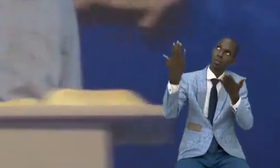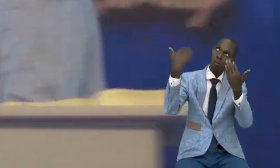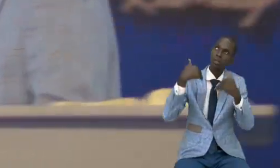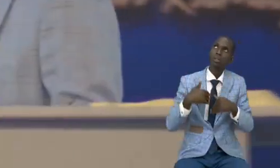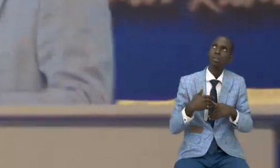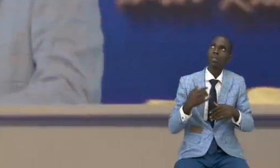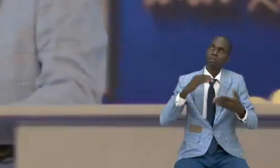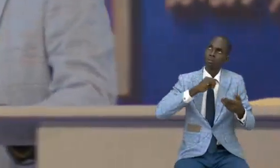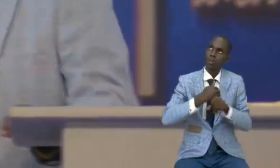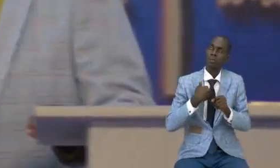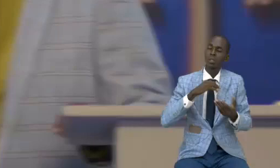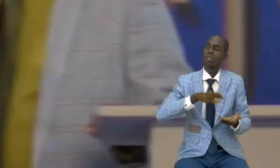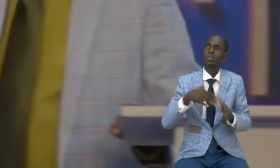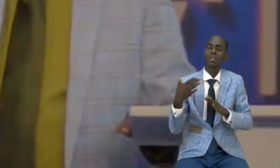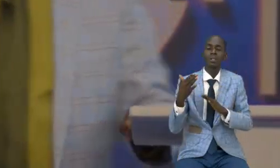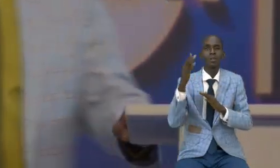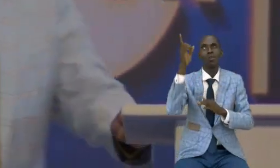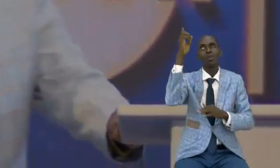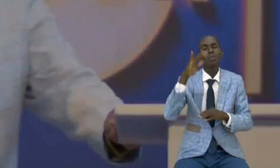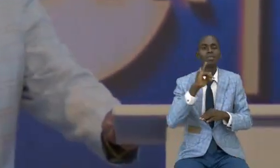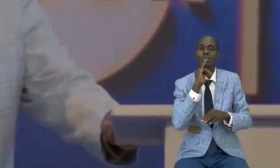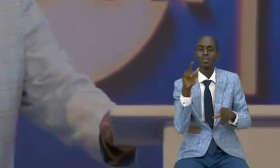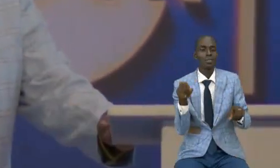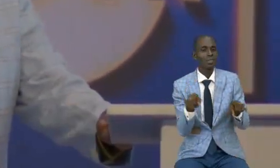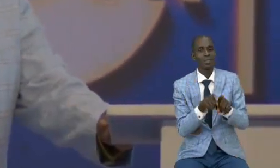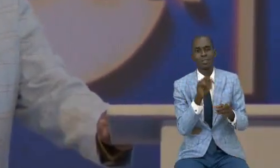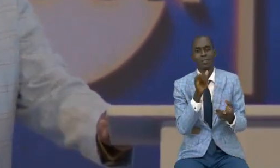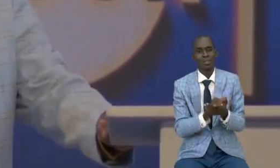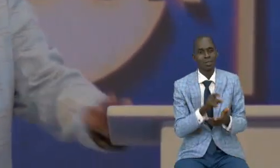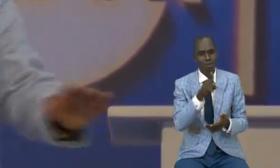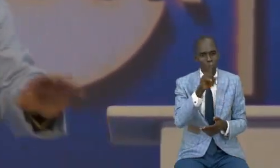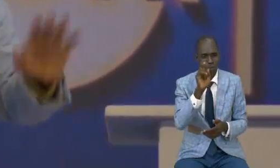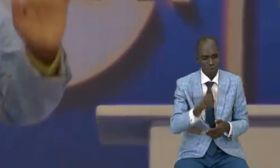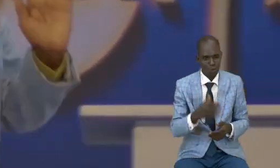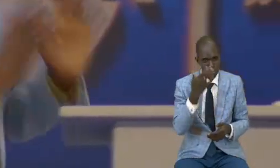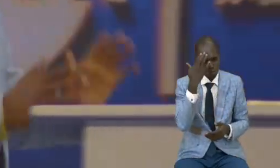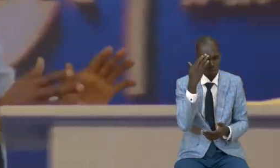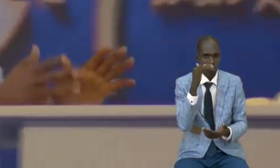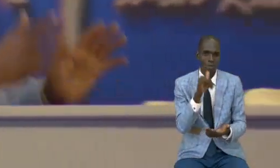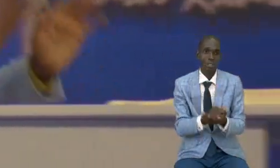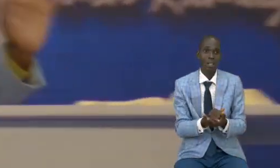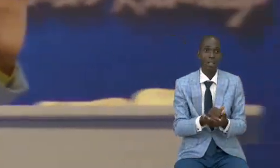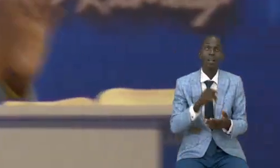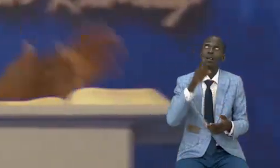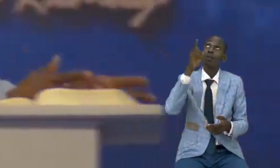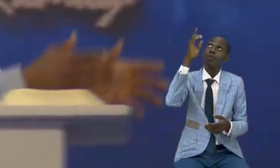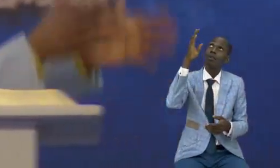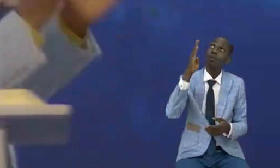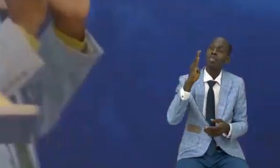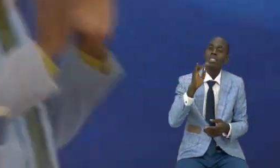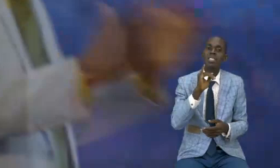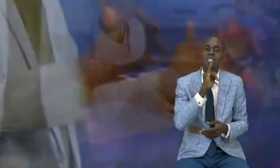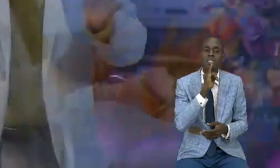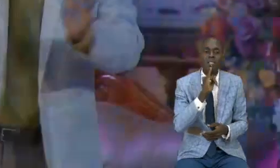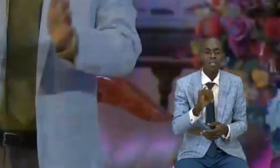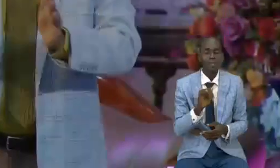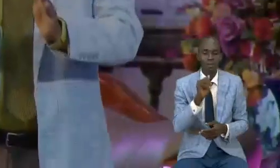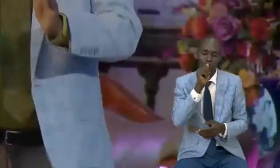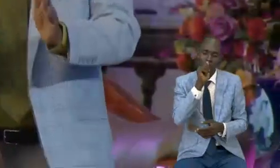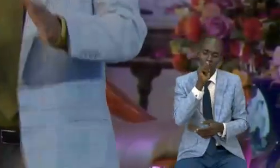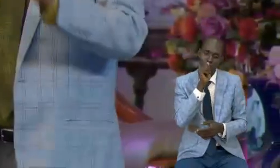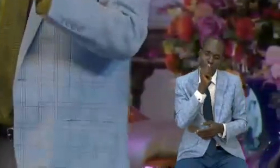me die. God is not like that. You should know that. God is